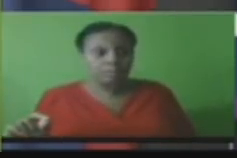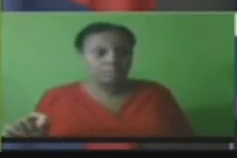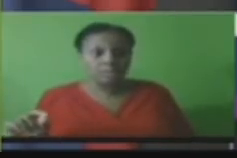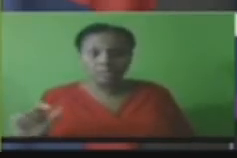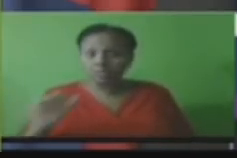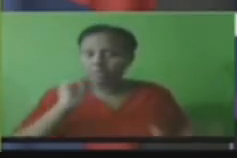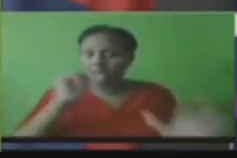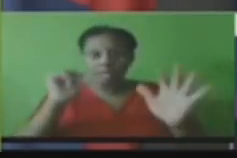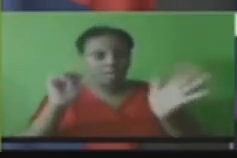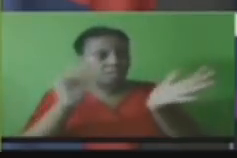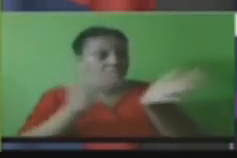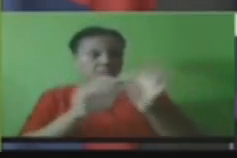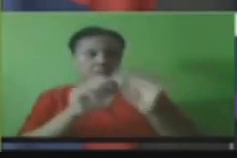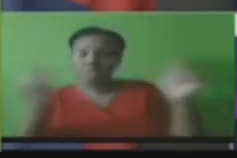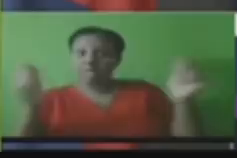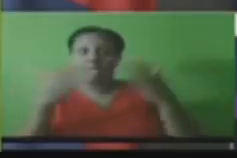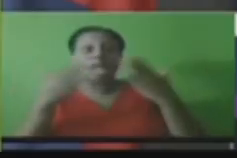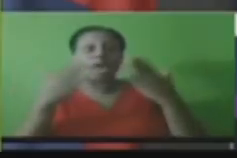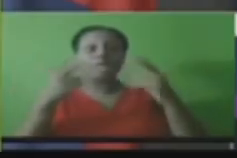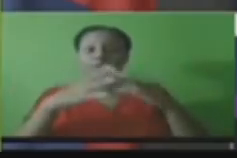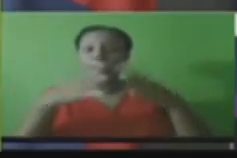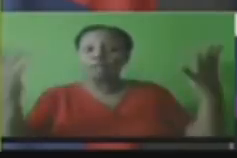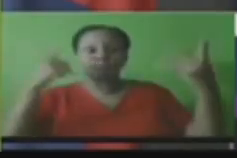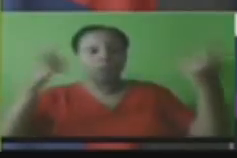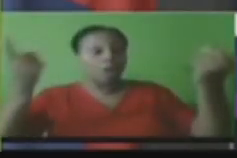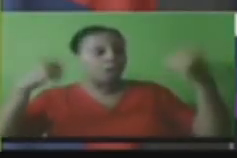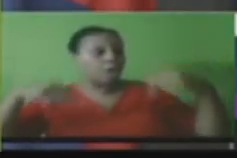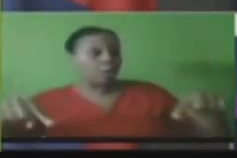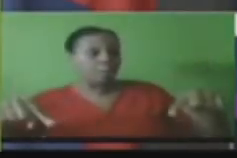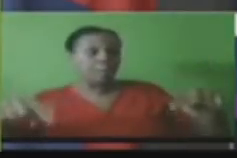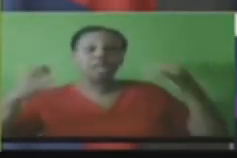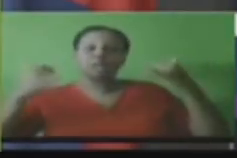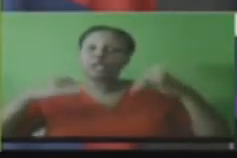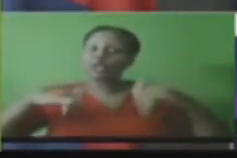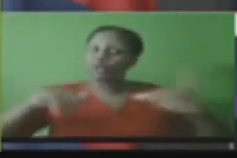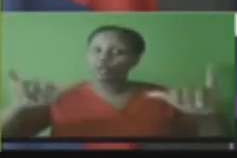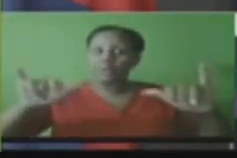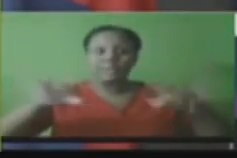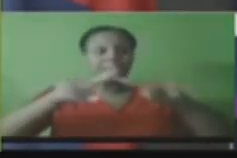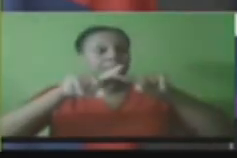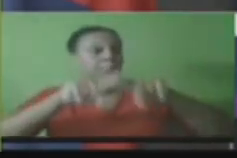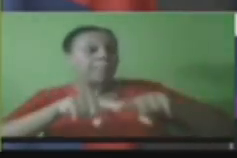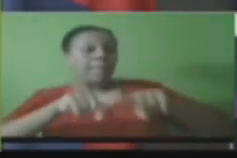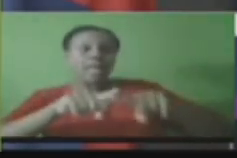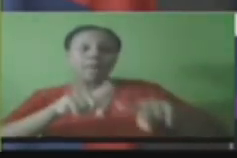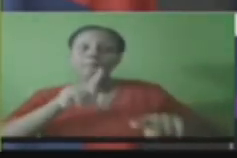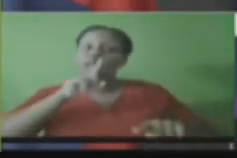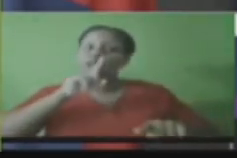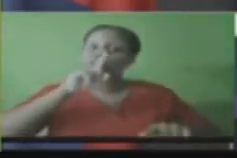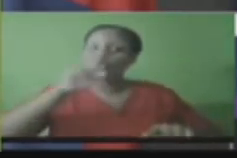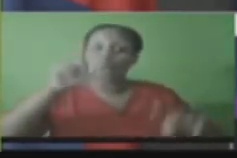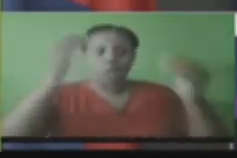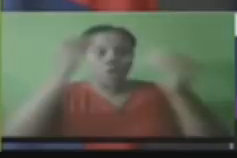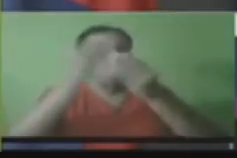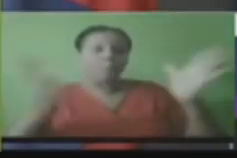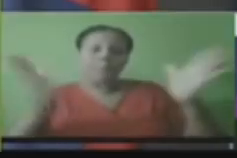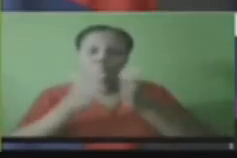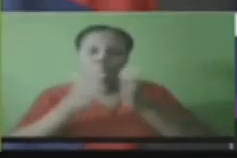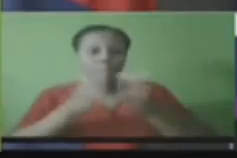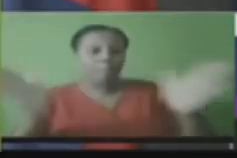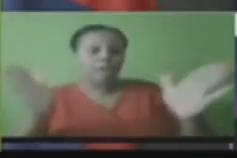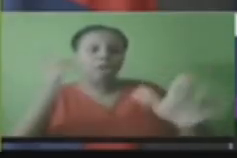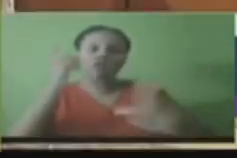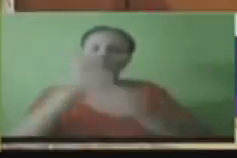Thank you all very much for coming, and we continue to rely on you to accurately inform the public on a consistent basis. Thank you all very much. Thank